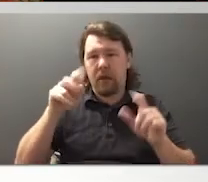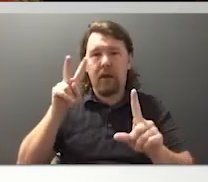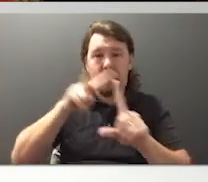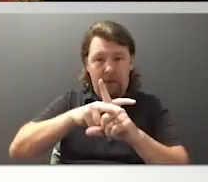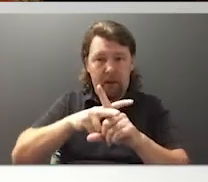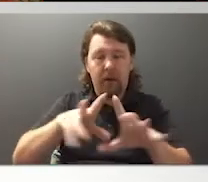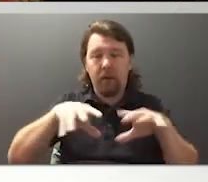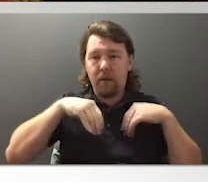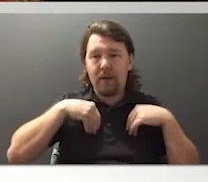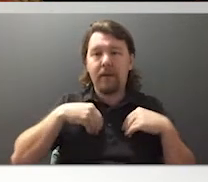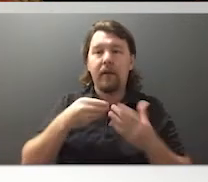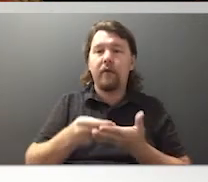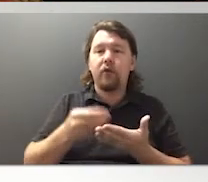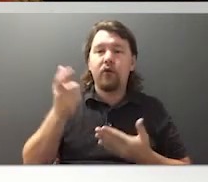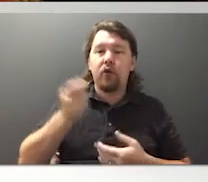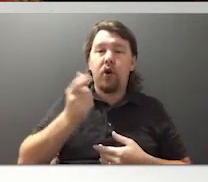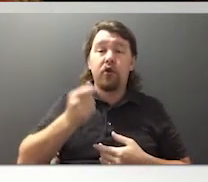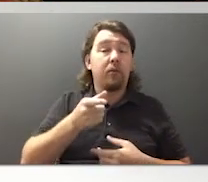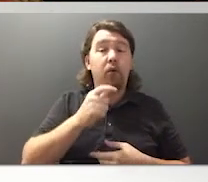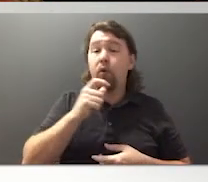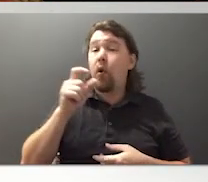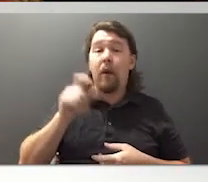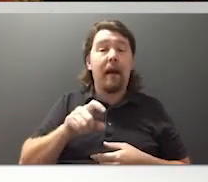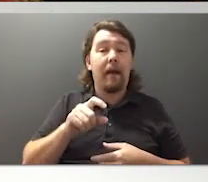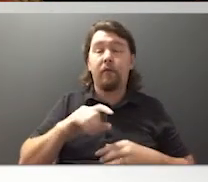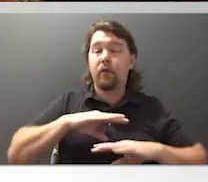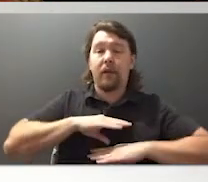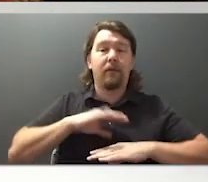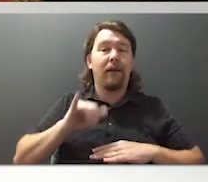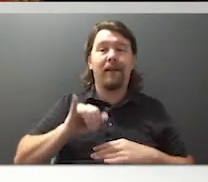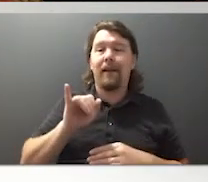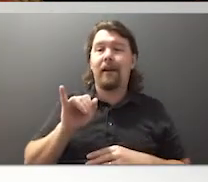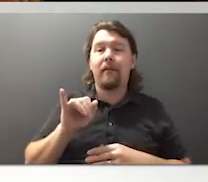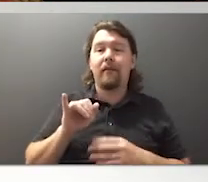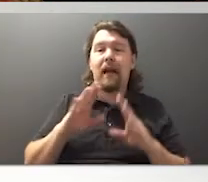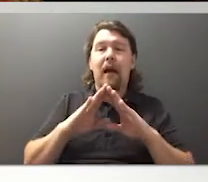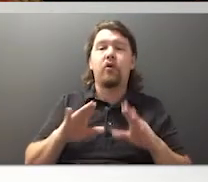a scholarship, and you do not have to meet that household income requirement.